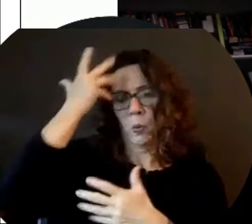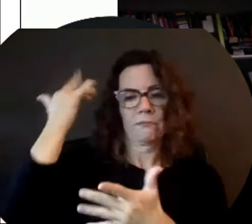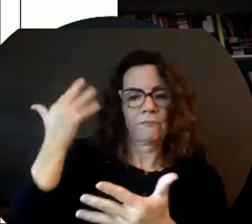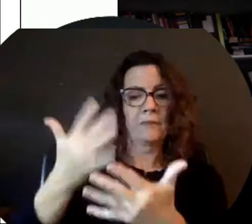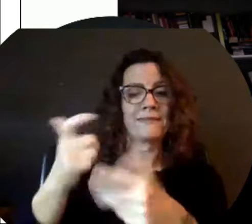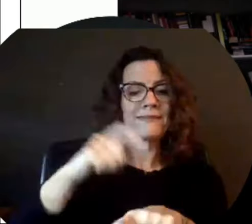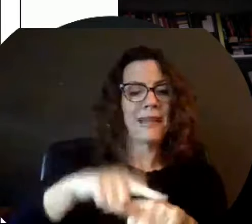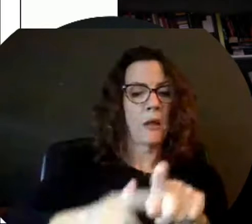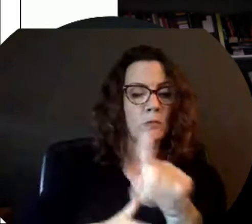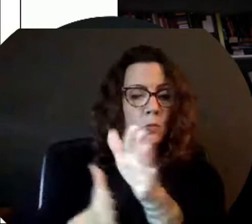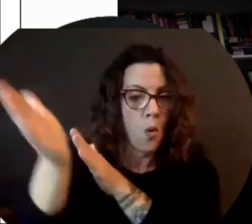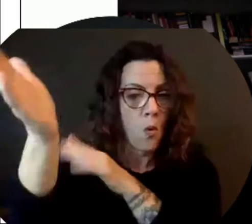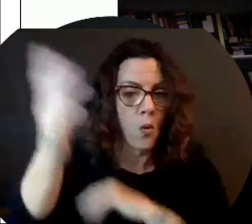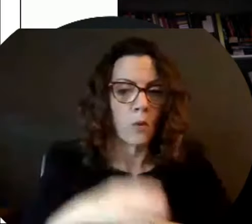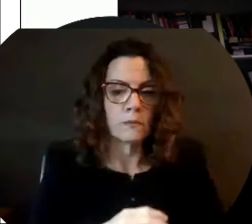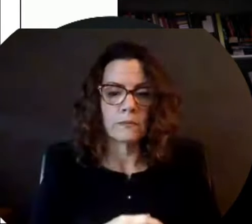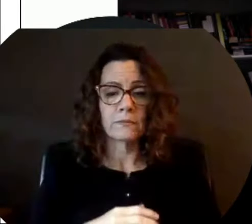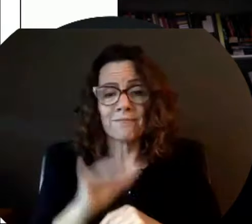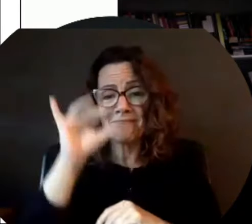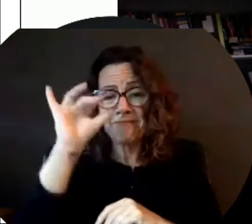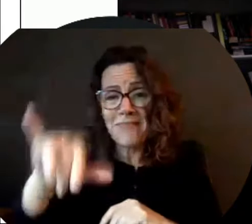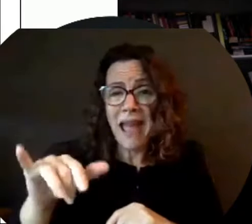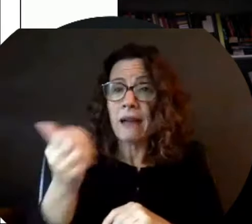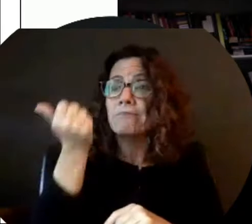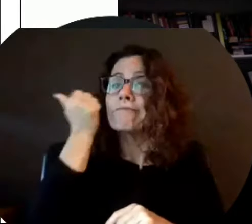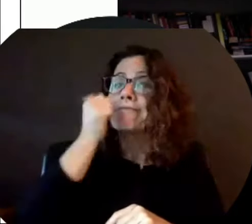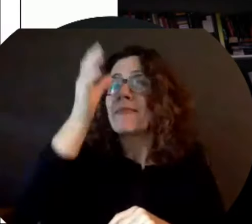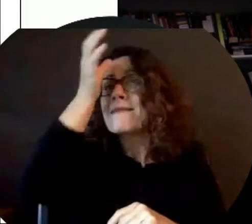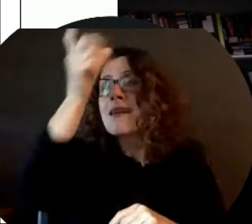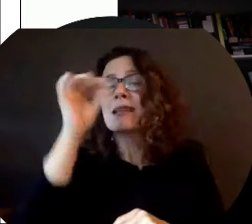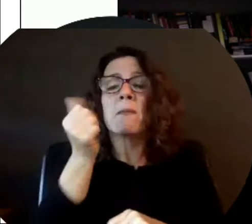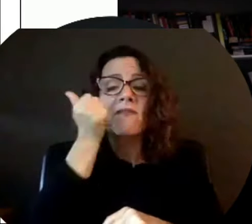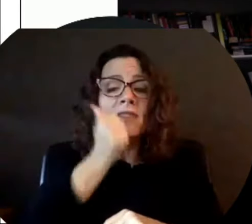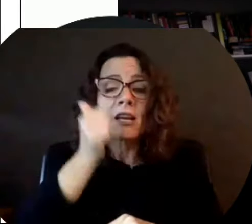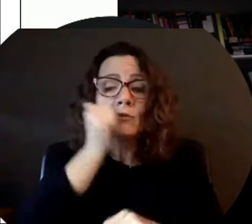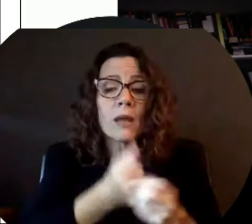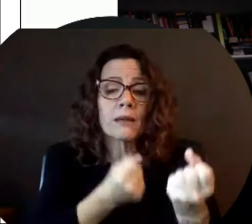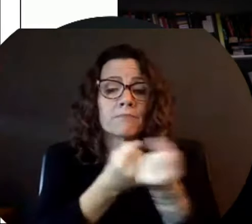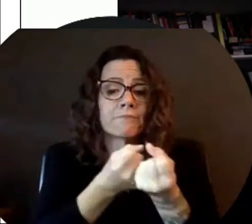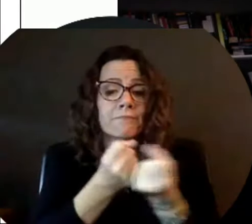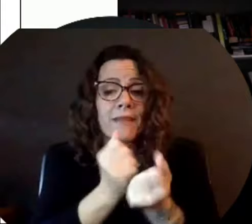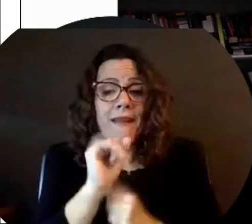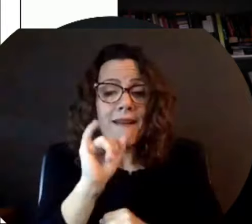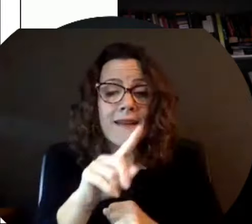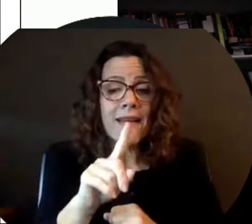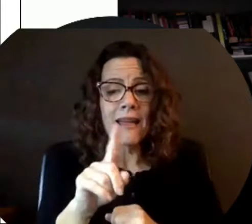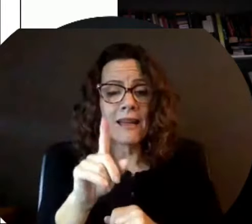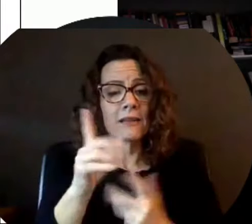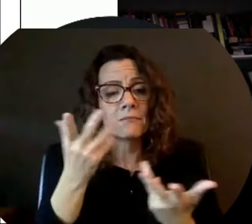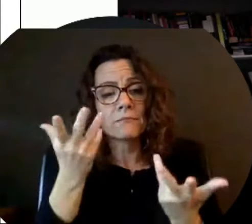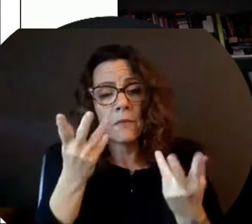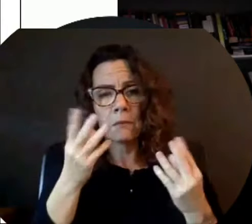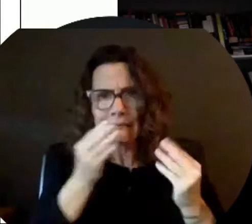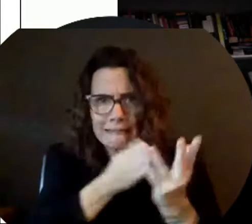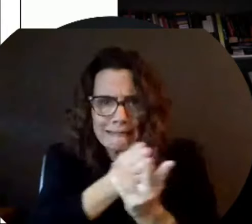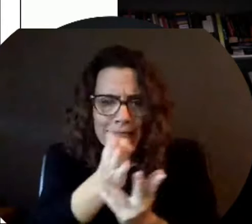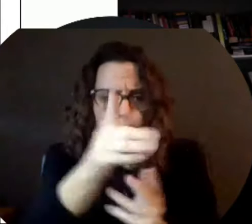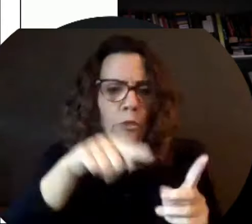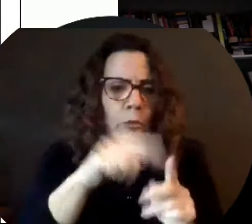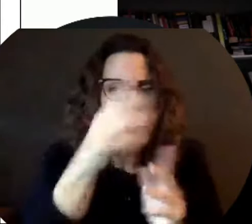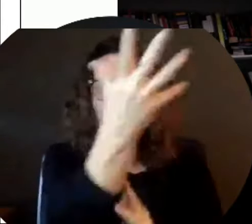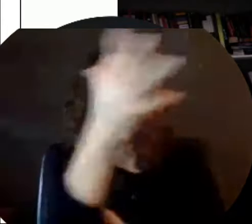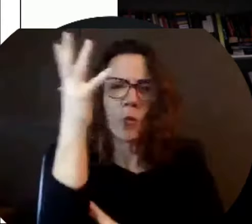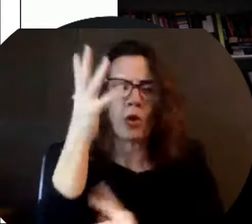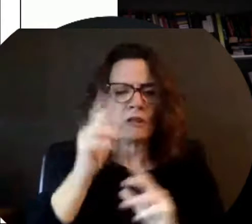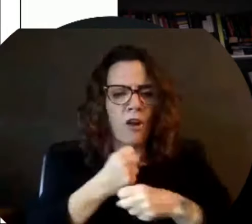Black collectivities that allowed them to amass a massive disruption of